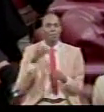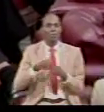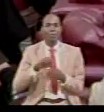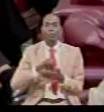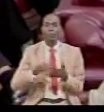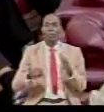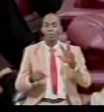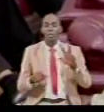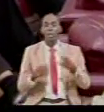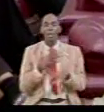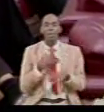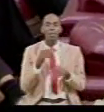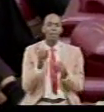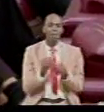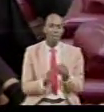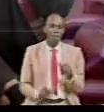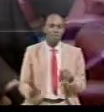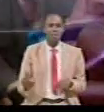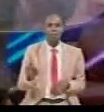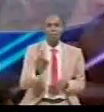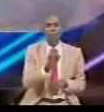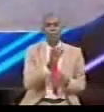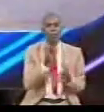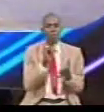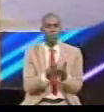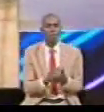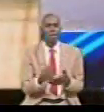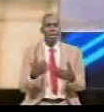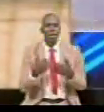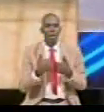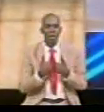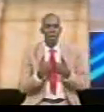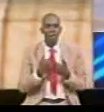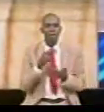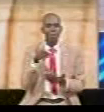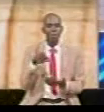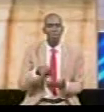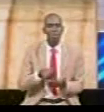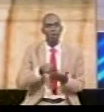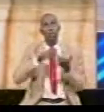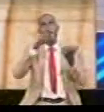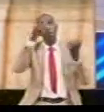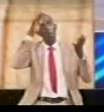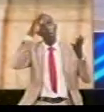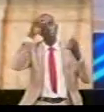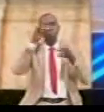And every man that has this